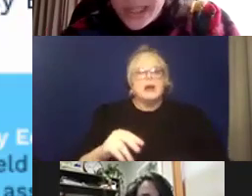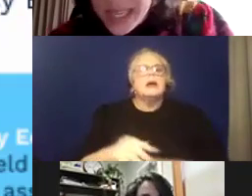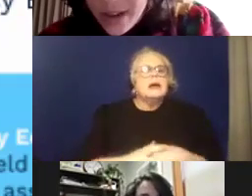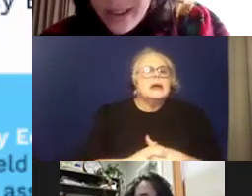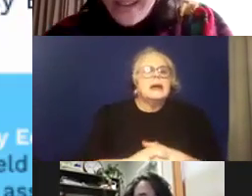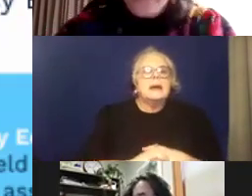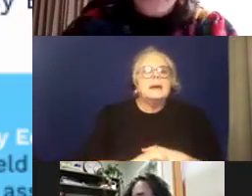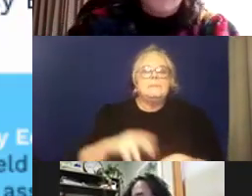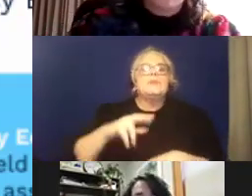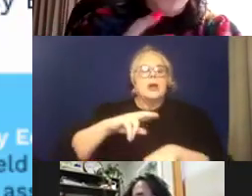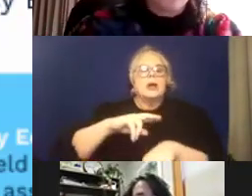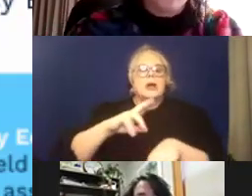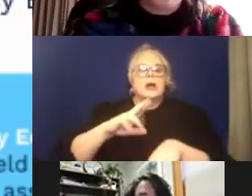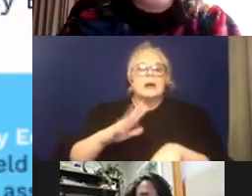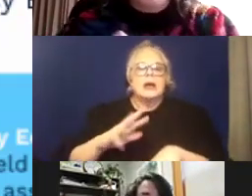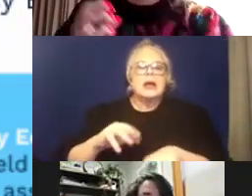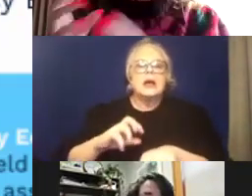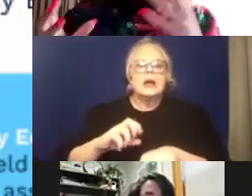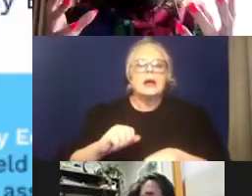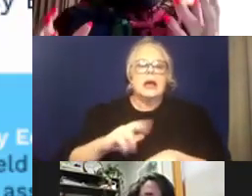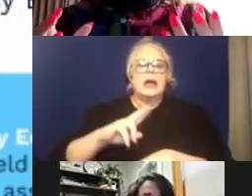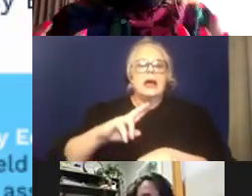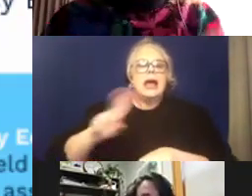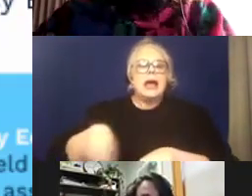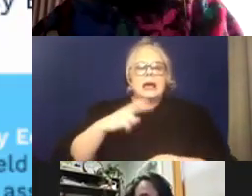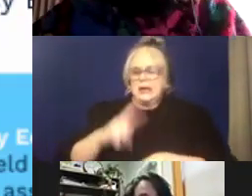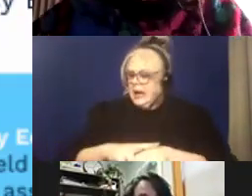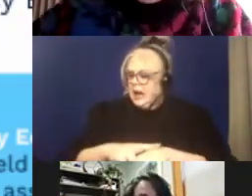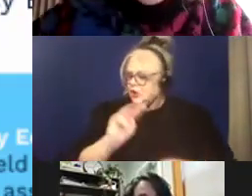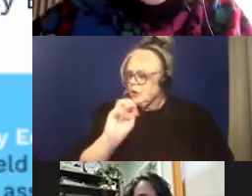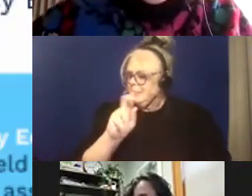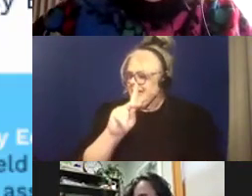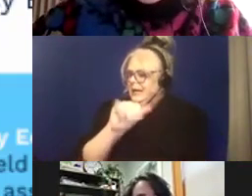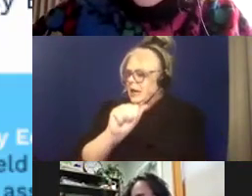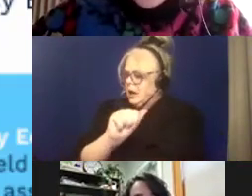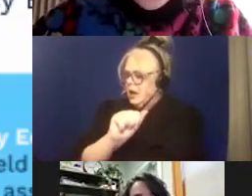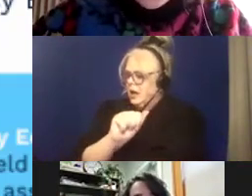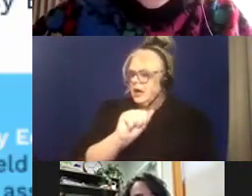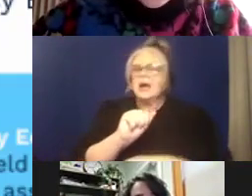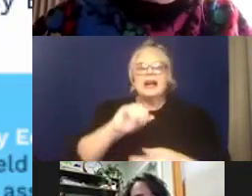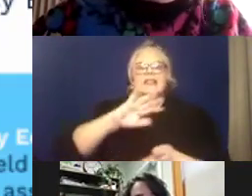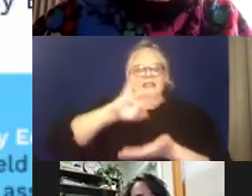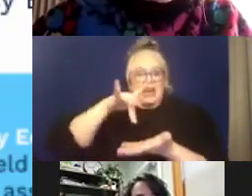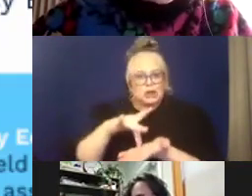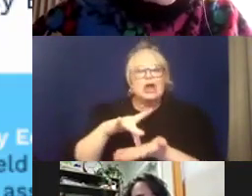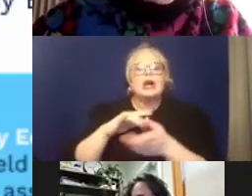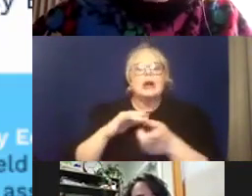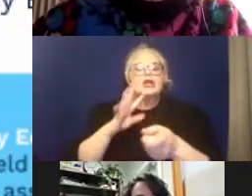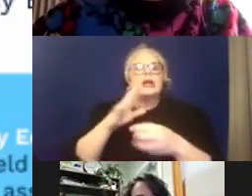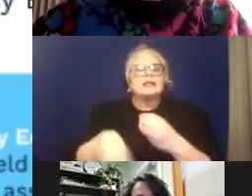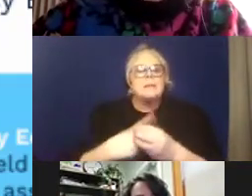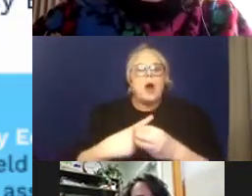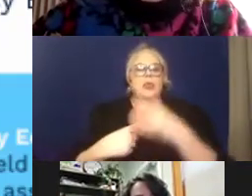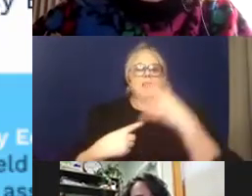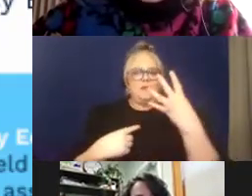expert in this area, and they describe this using these four subsets that you see here: critical media literacy, information